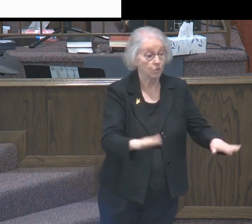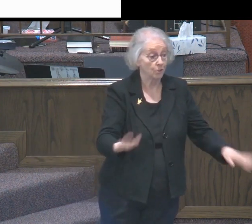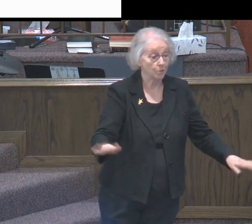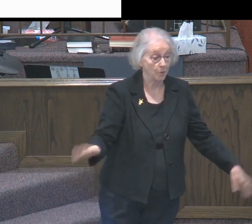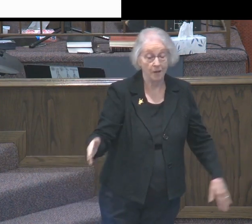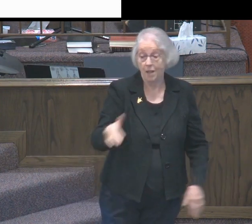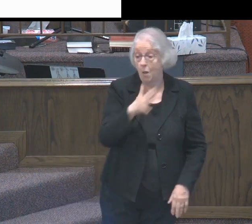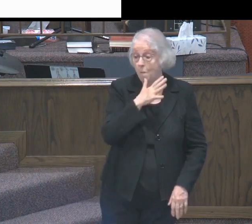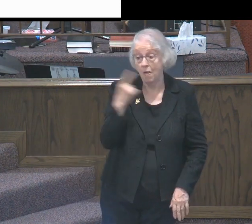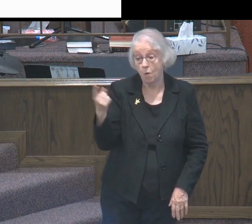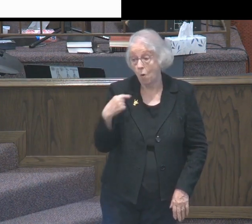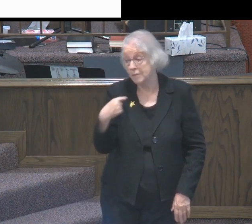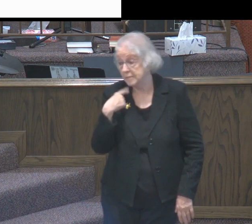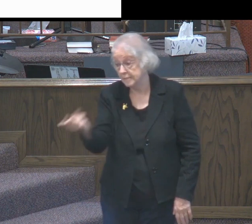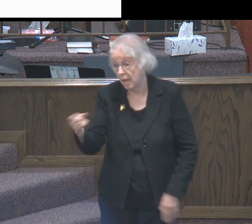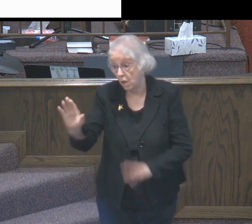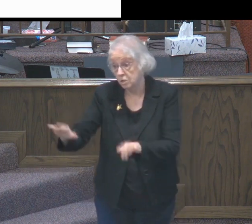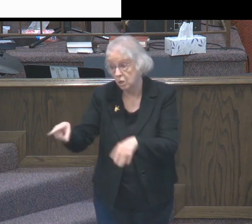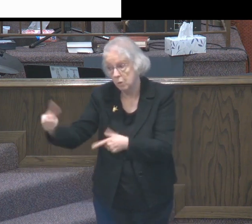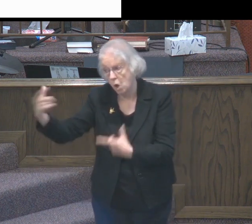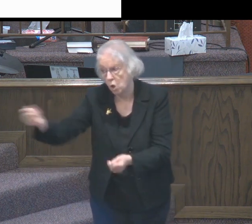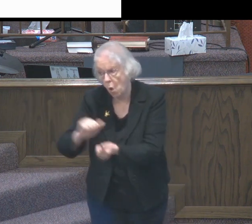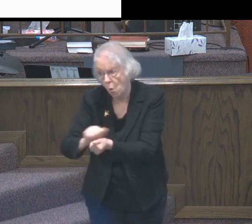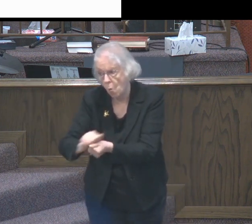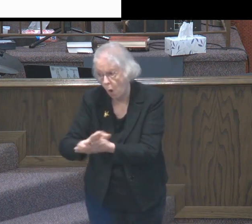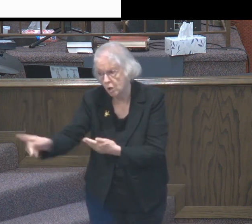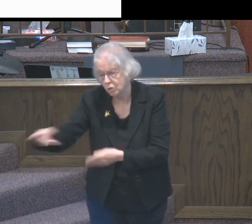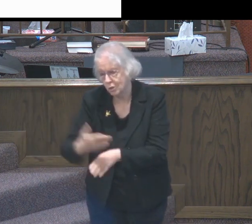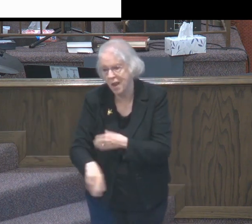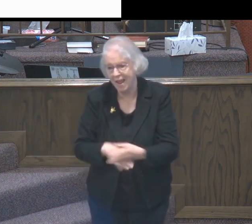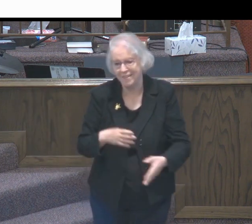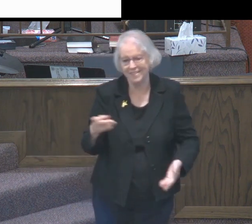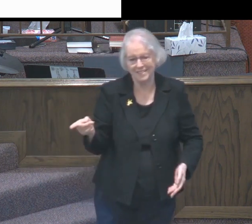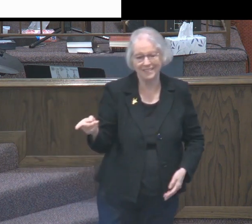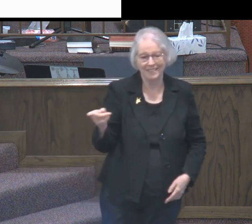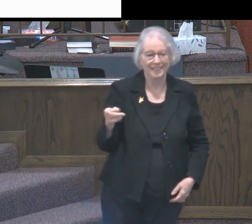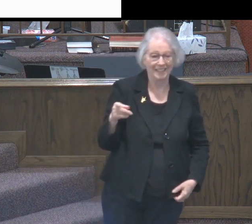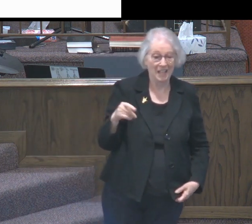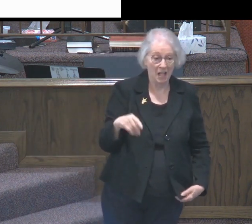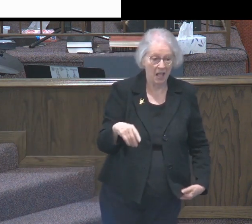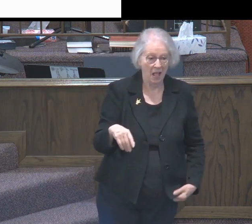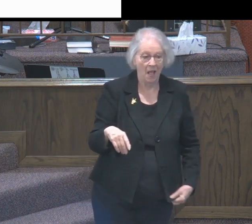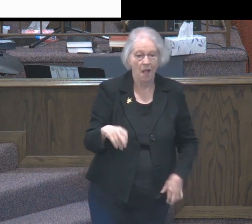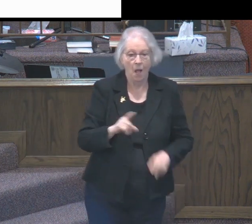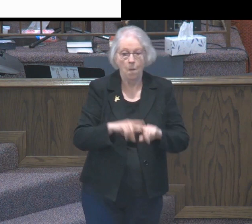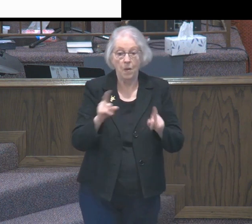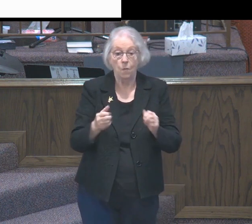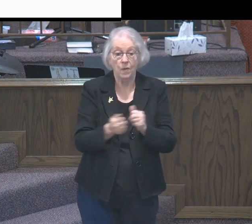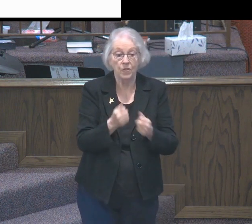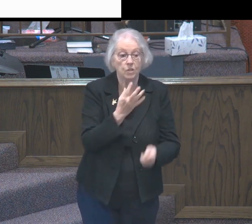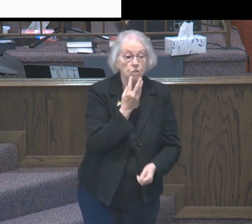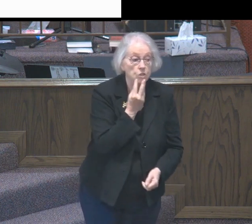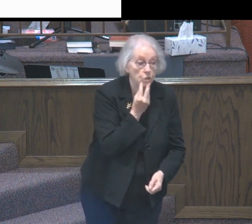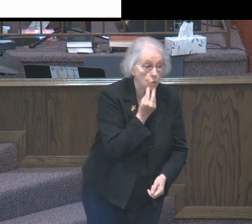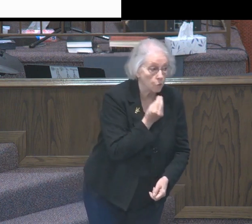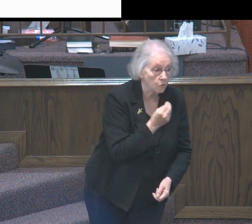you must wash your hands to be ceremonially clean before you eat.